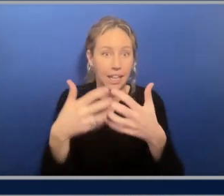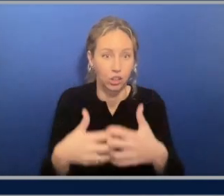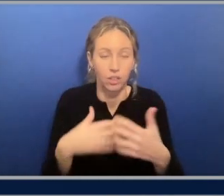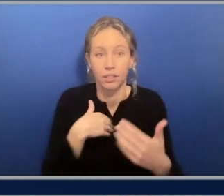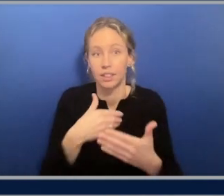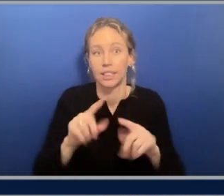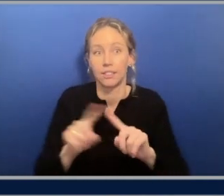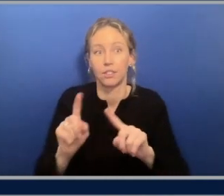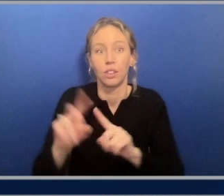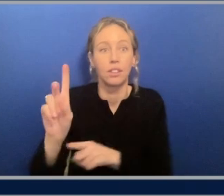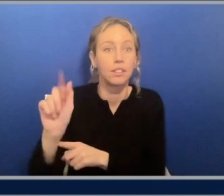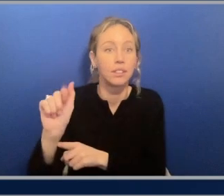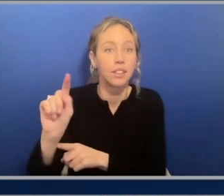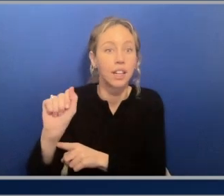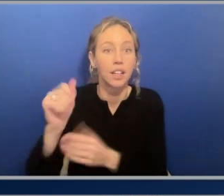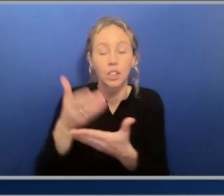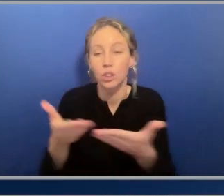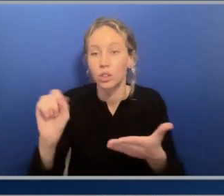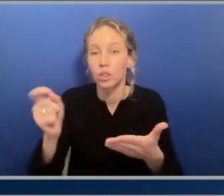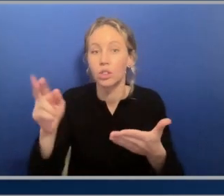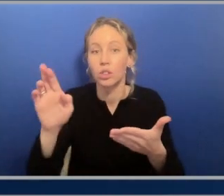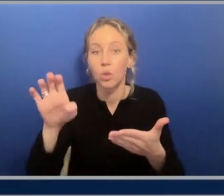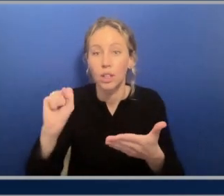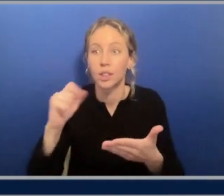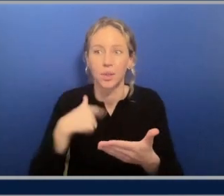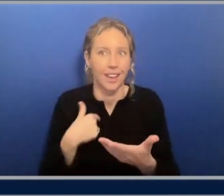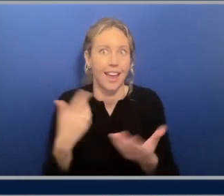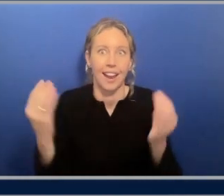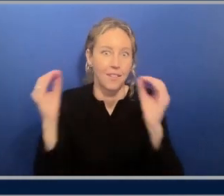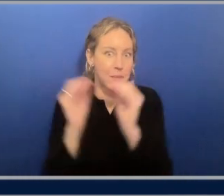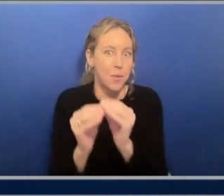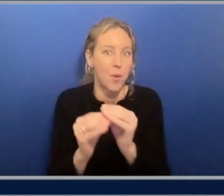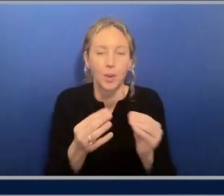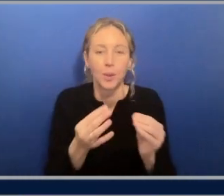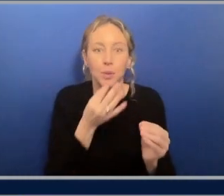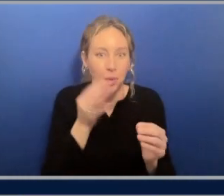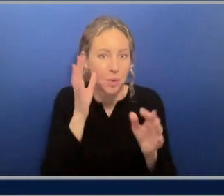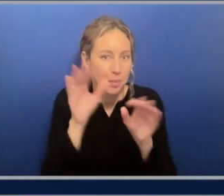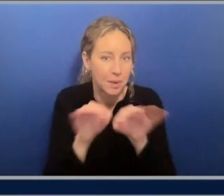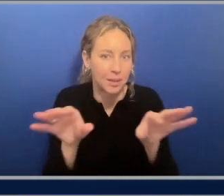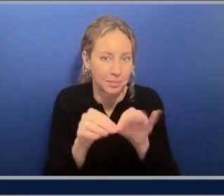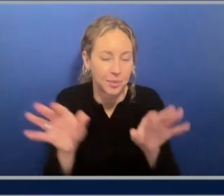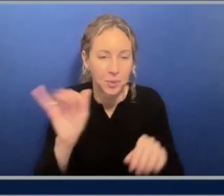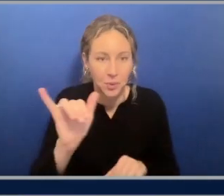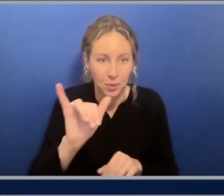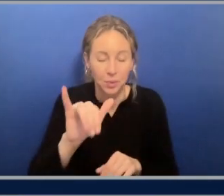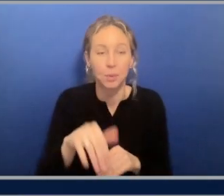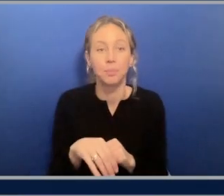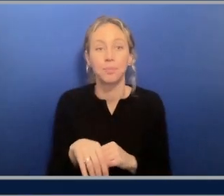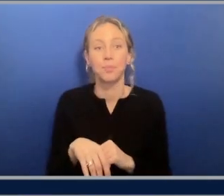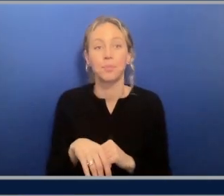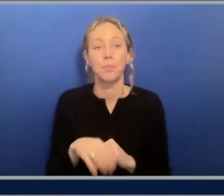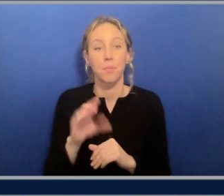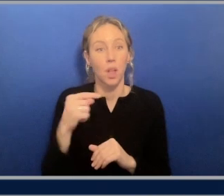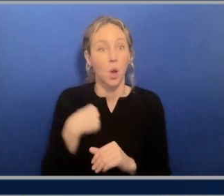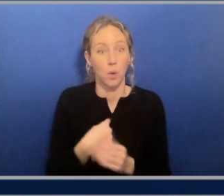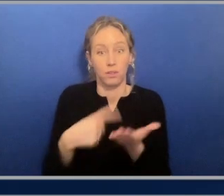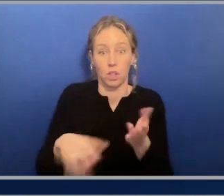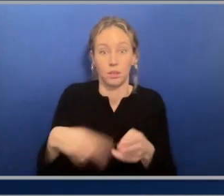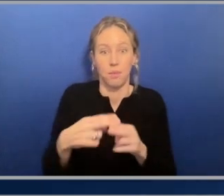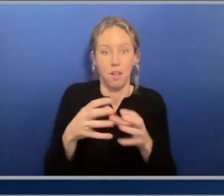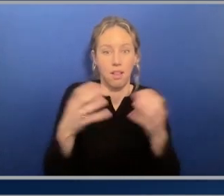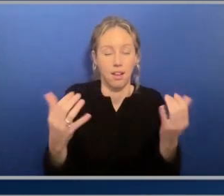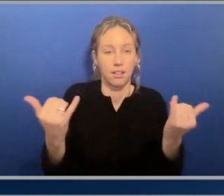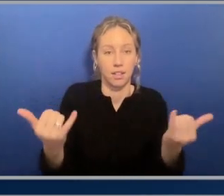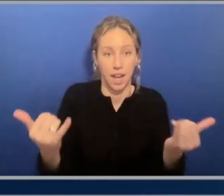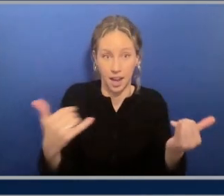and stuff that we can bring in, and there's probably more on the horizon there. So we've covered a lot today. We've